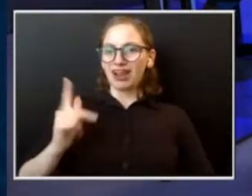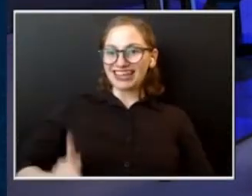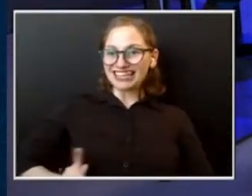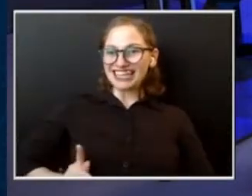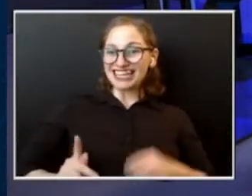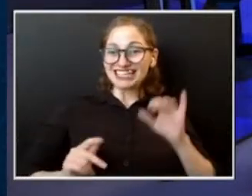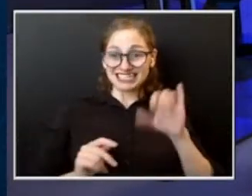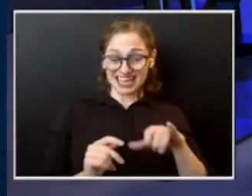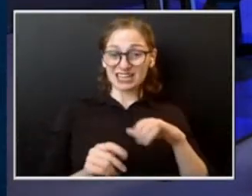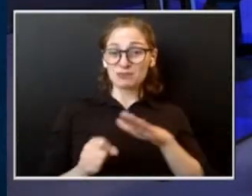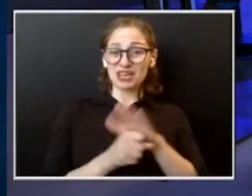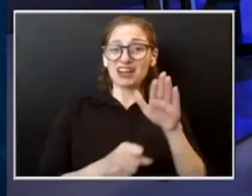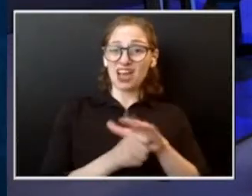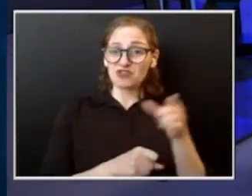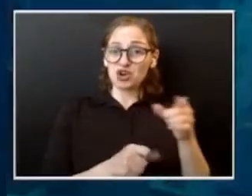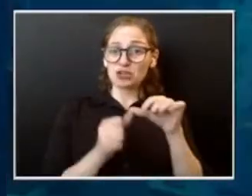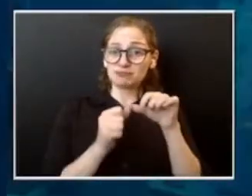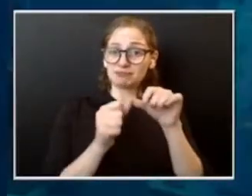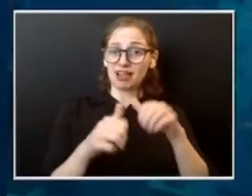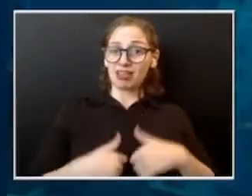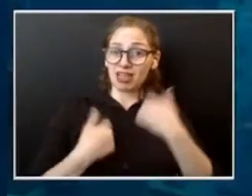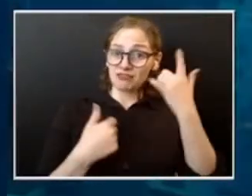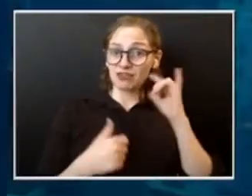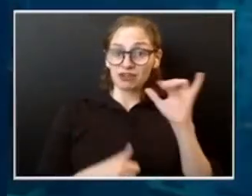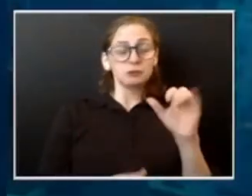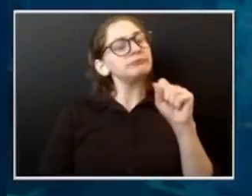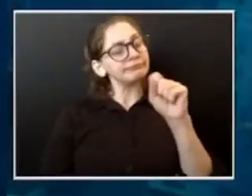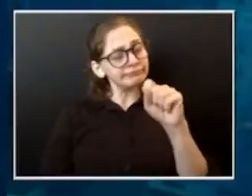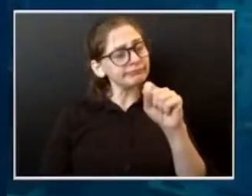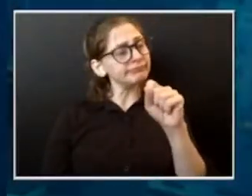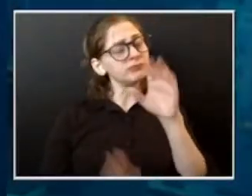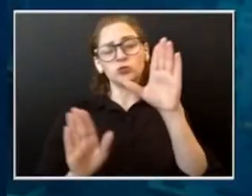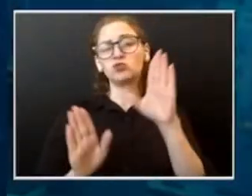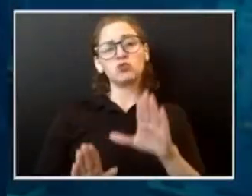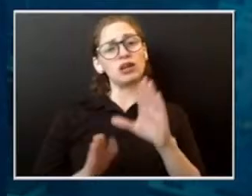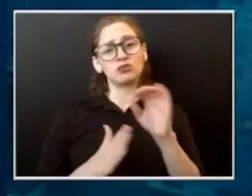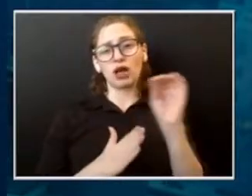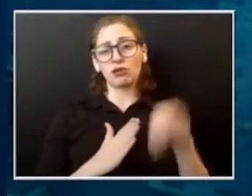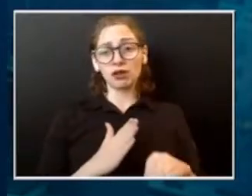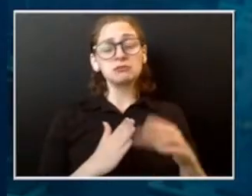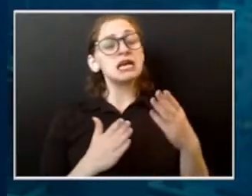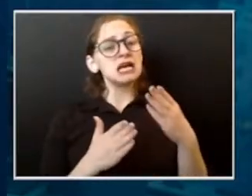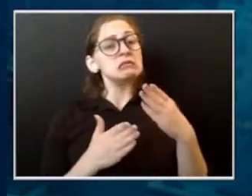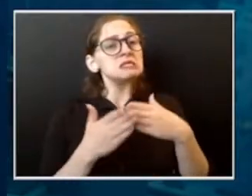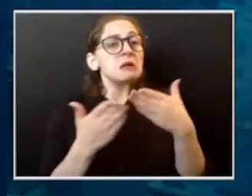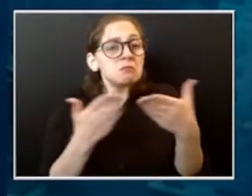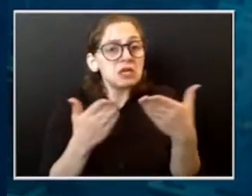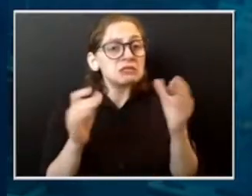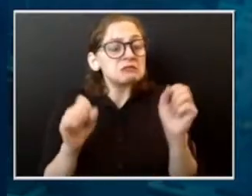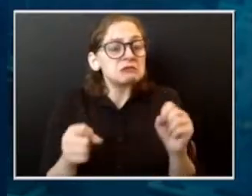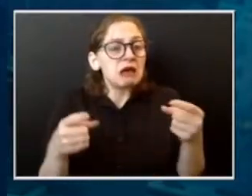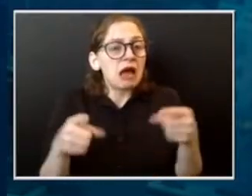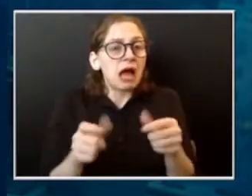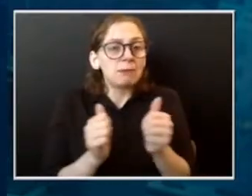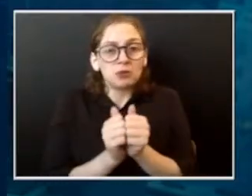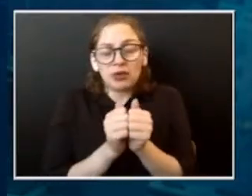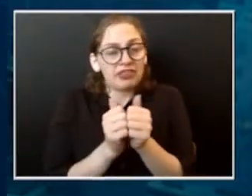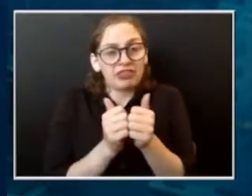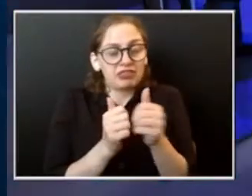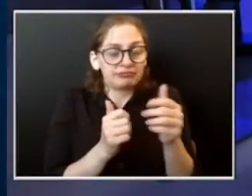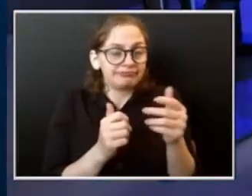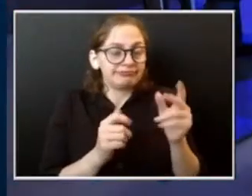great outcomes. There are some things that can happen with living donors, but really they have the same chance of having kidney disease as the general population, which is about